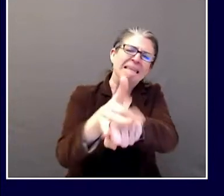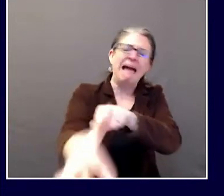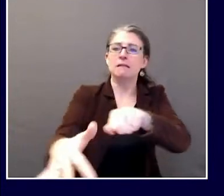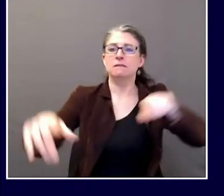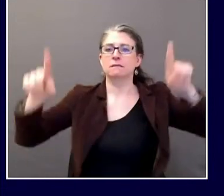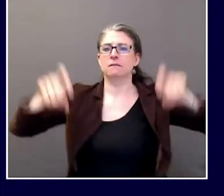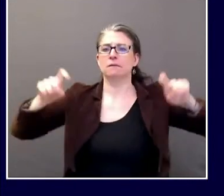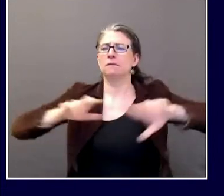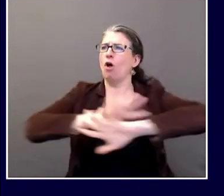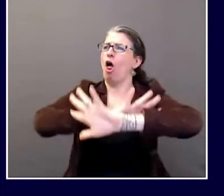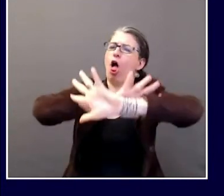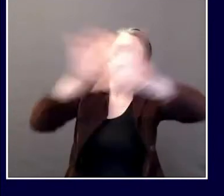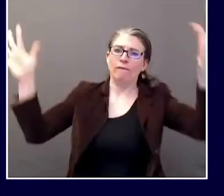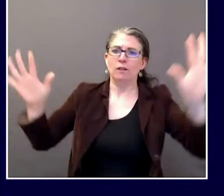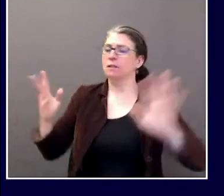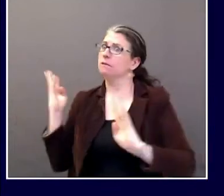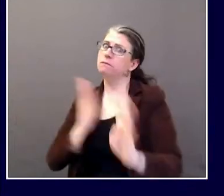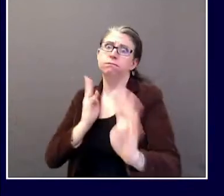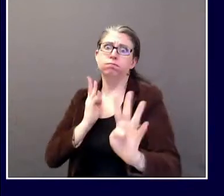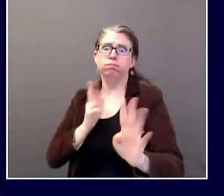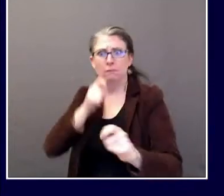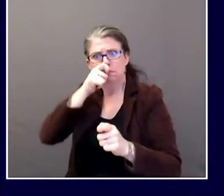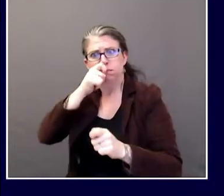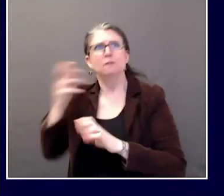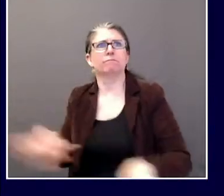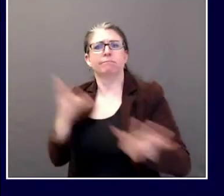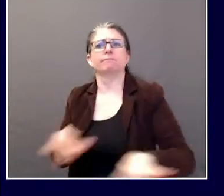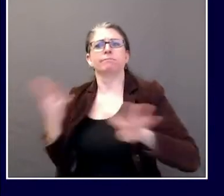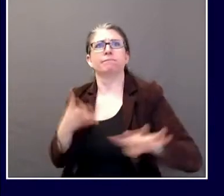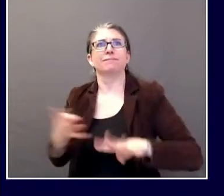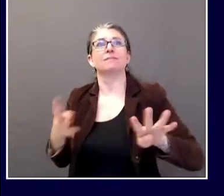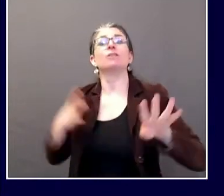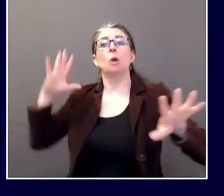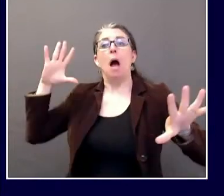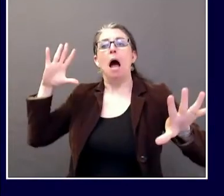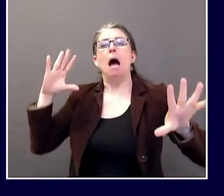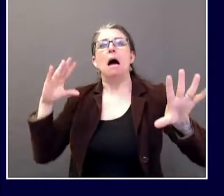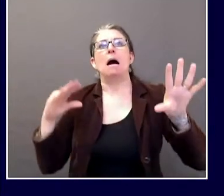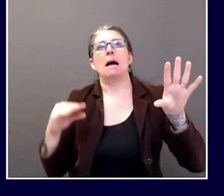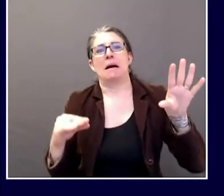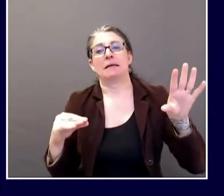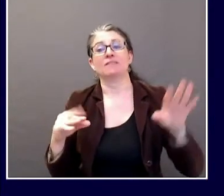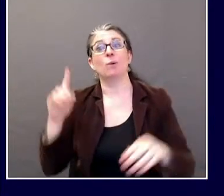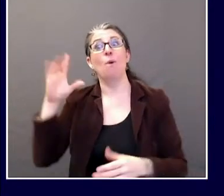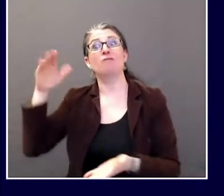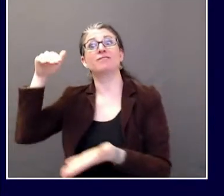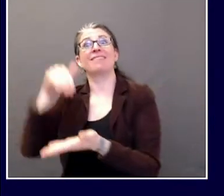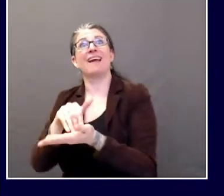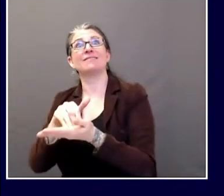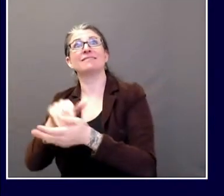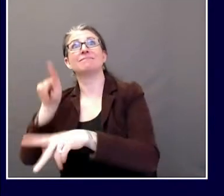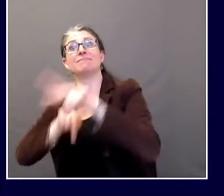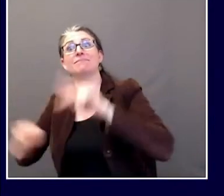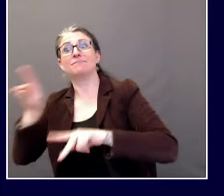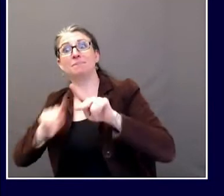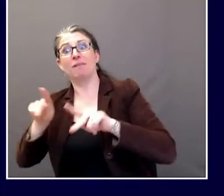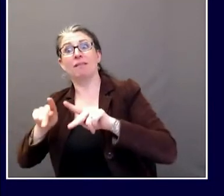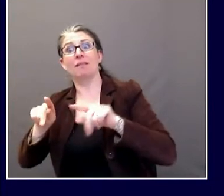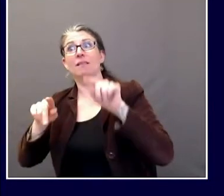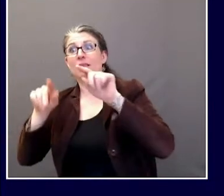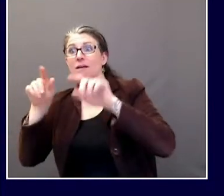at 764 tests for every 100,000 people, which is close to the highest level it has ever been.